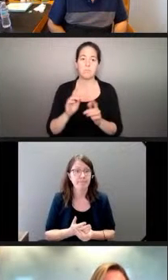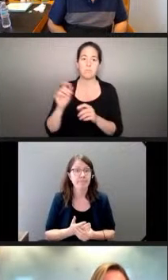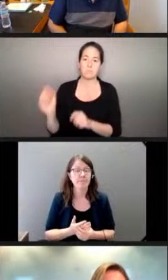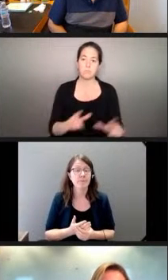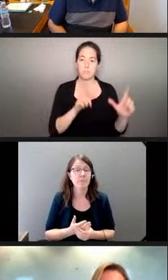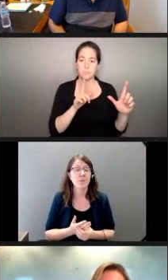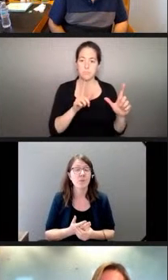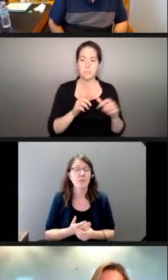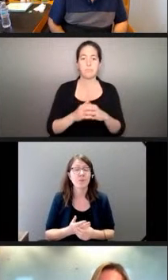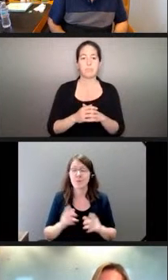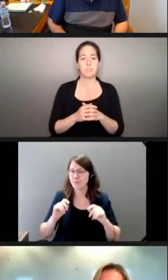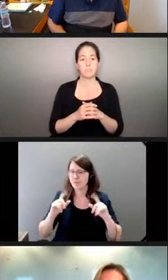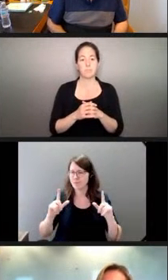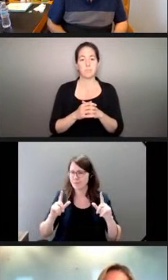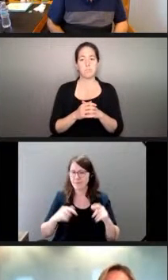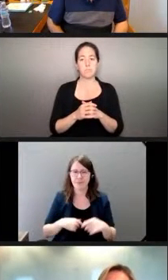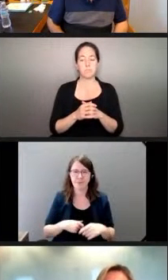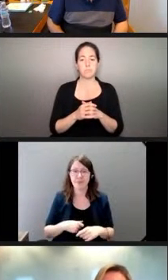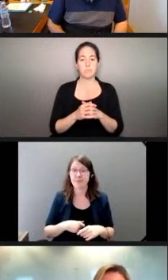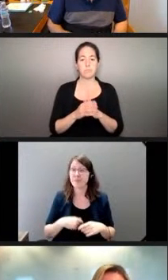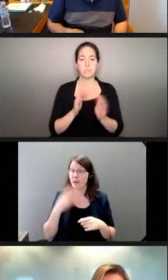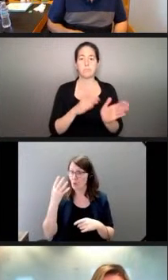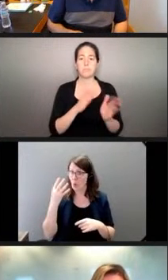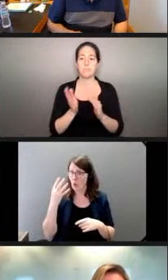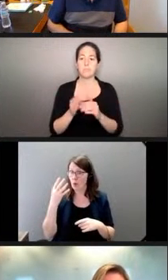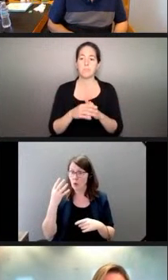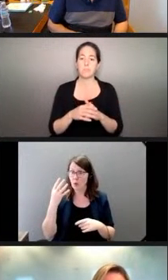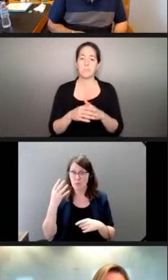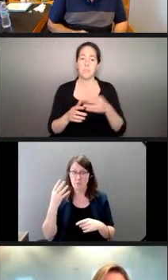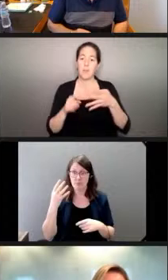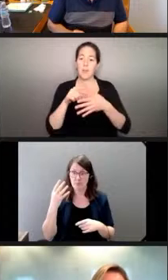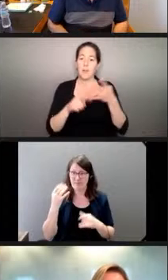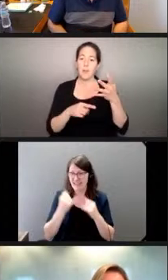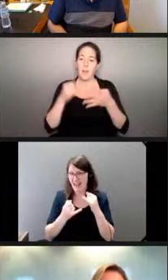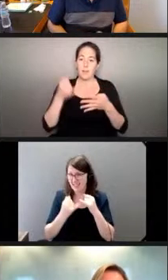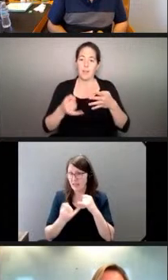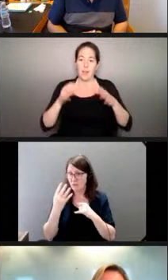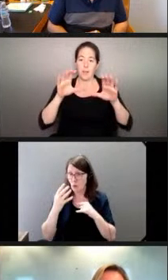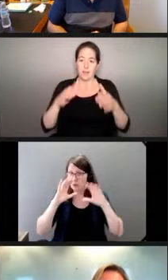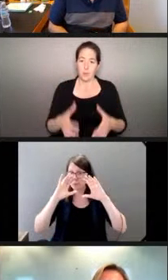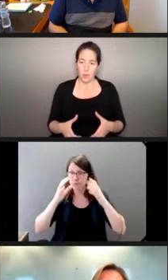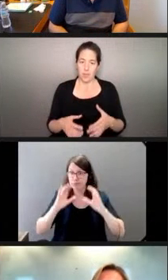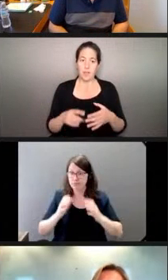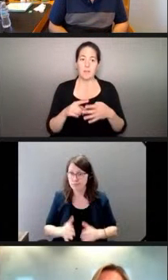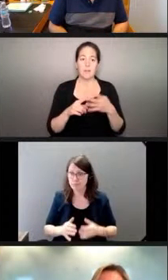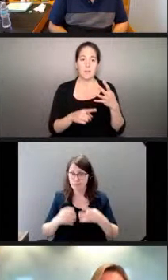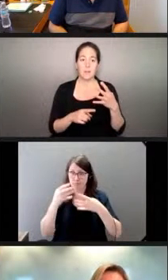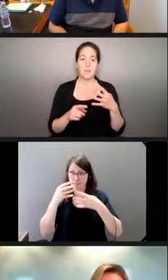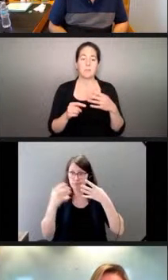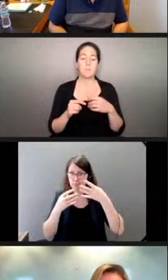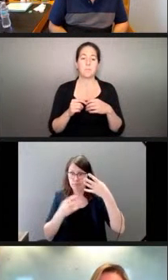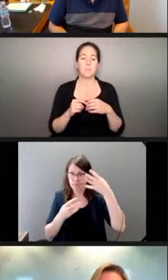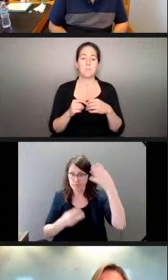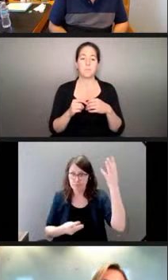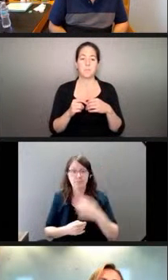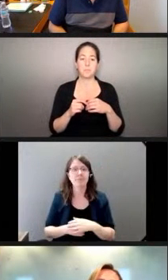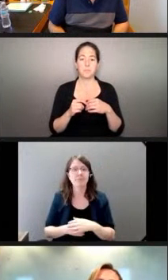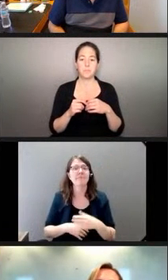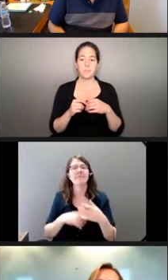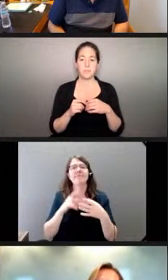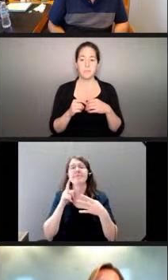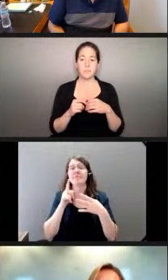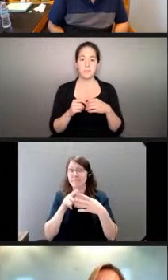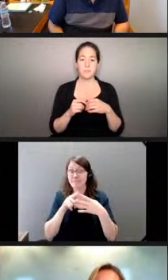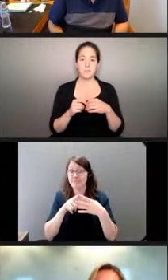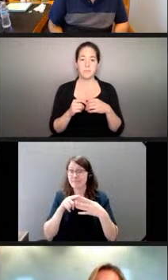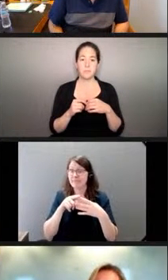And then the last 4 categories that you'll see here, and again, more details in the phase 2 report, touch on waste and energy recovery. So a